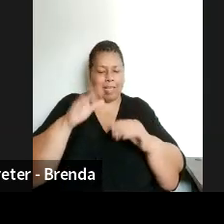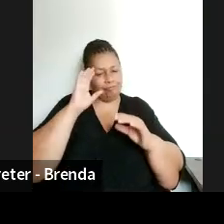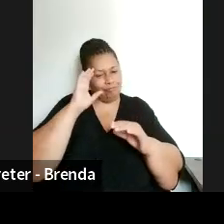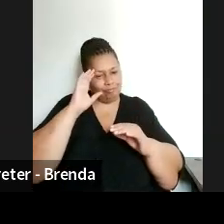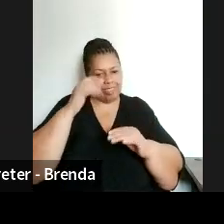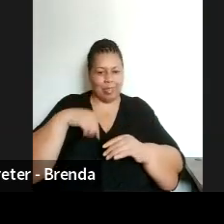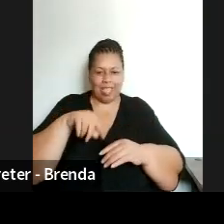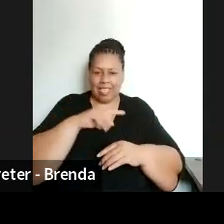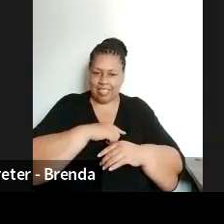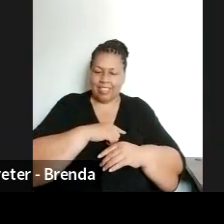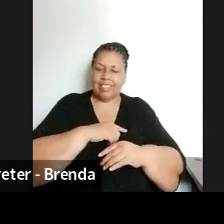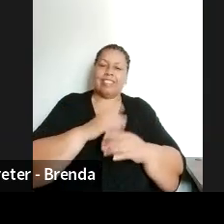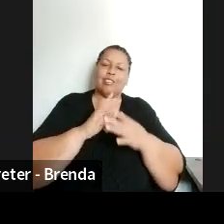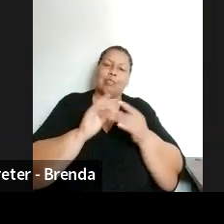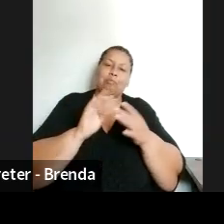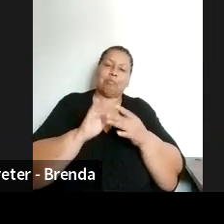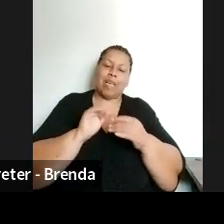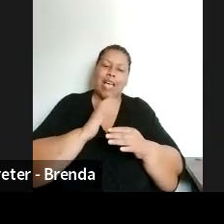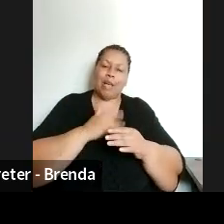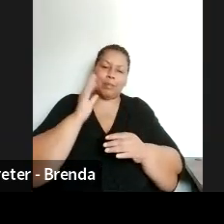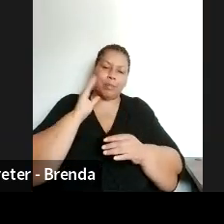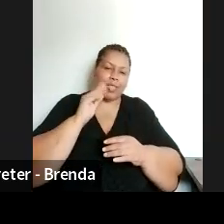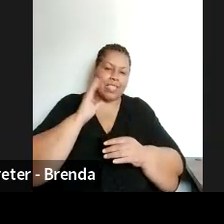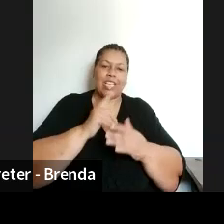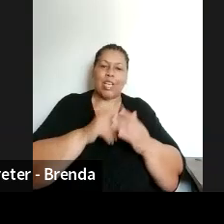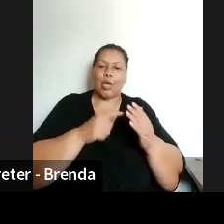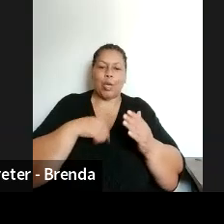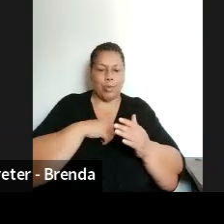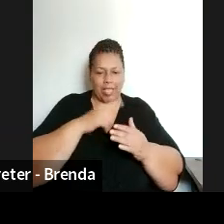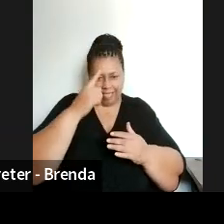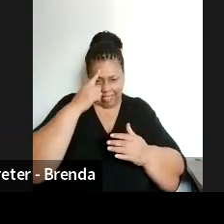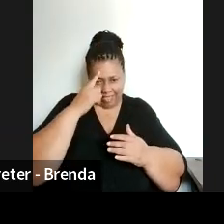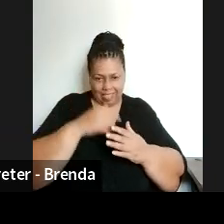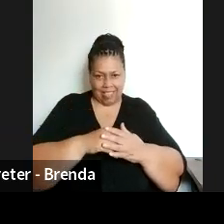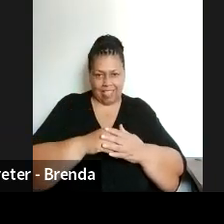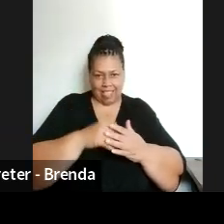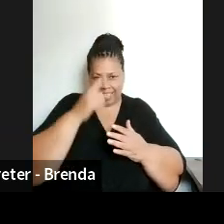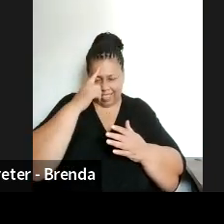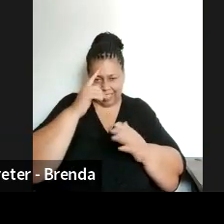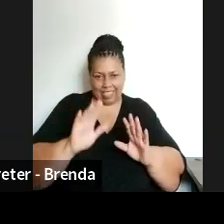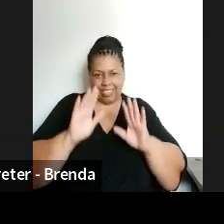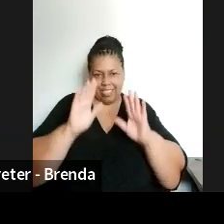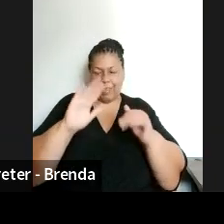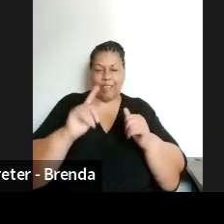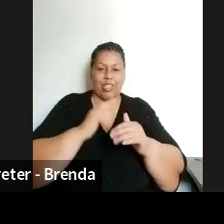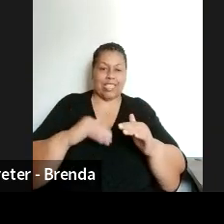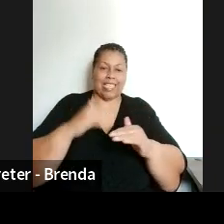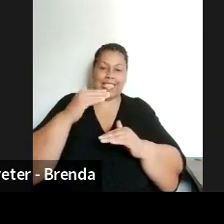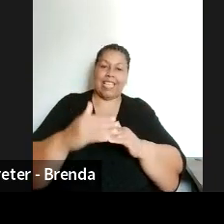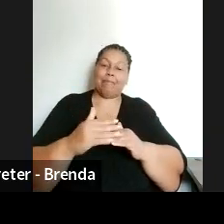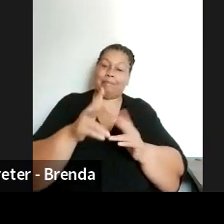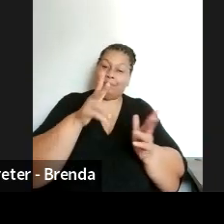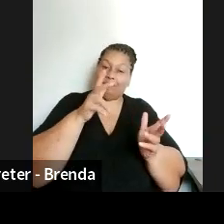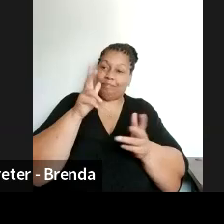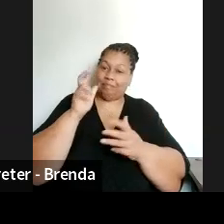us youth talk about our experiences and what we think. I think it's a great first step. It's to listen to youth